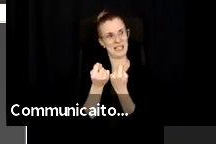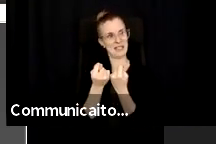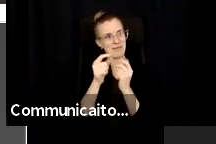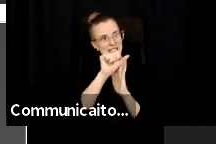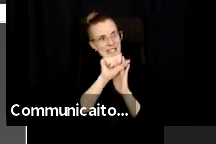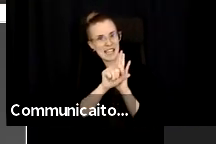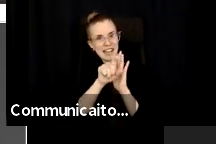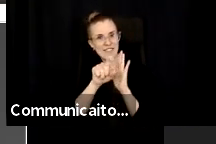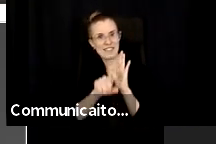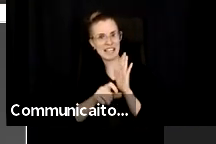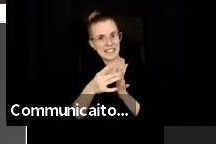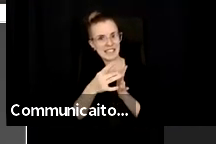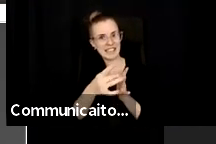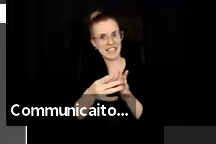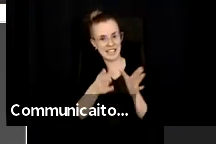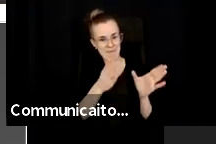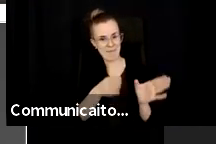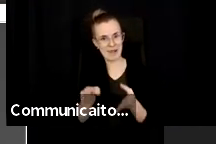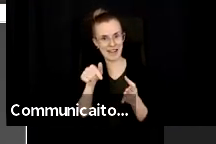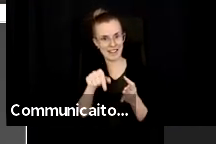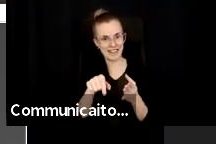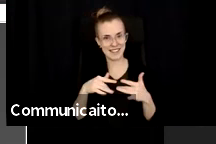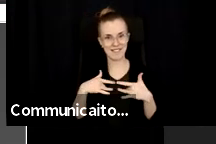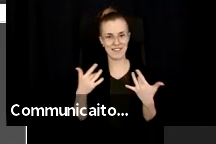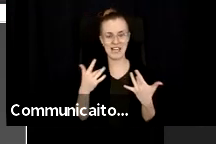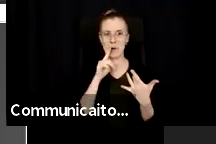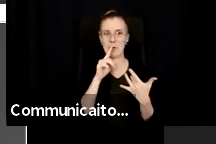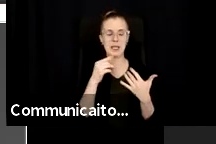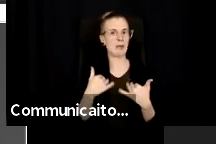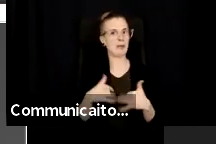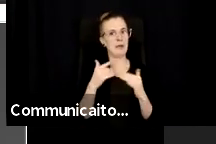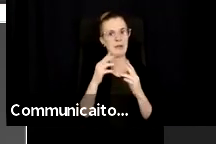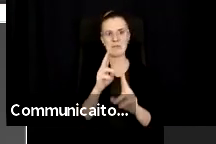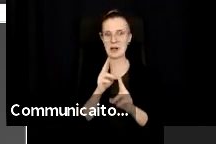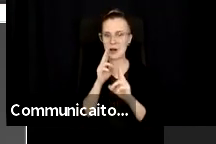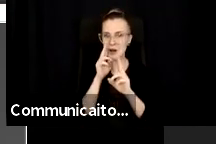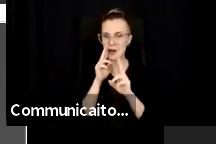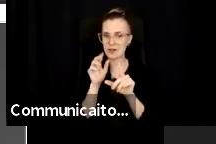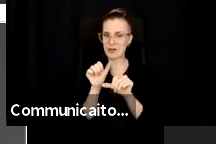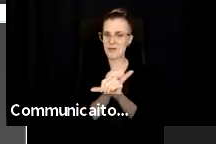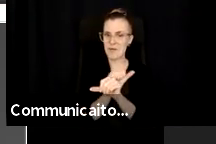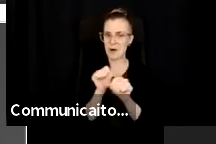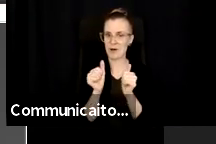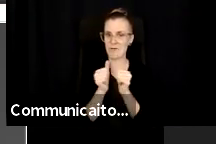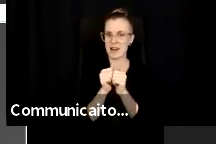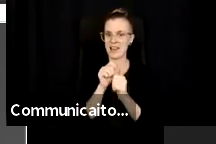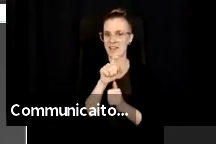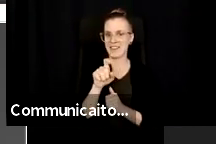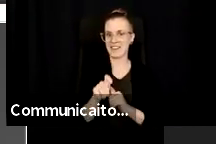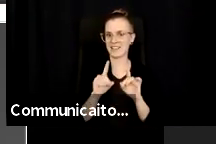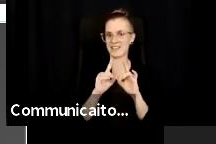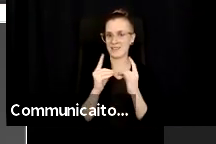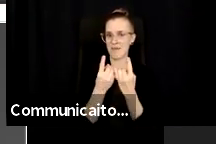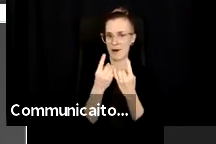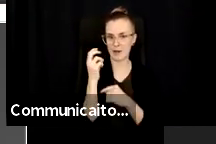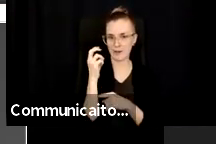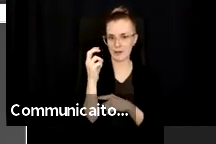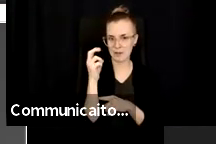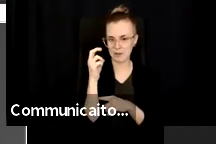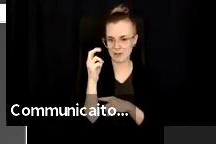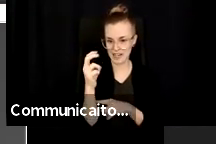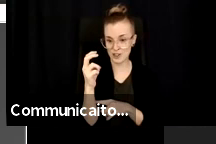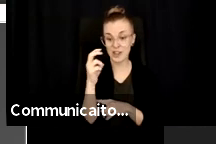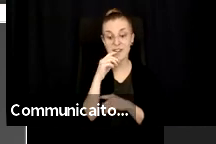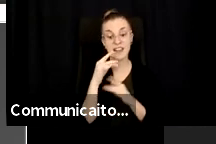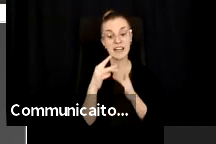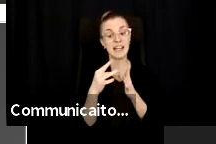planning of this event. It's been an honor for me and my team to work with the Texas Department of Transportation. Leadership starts at the